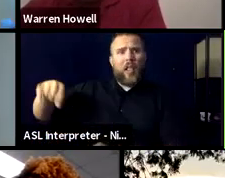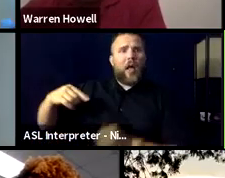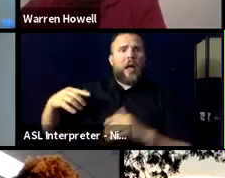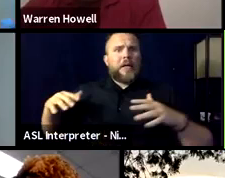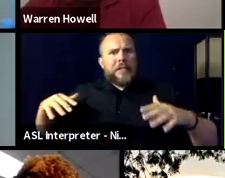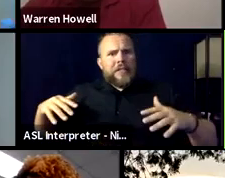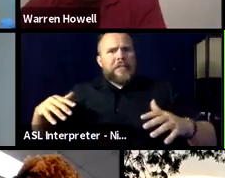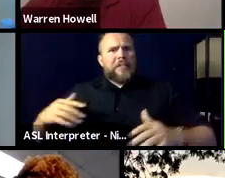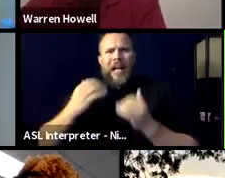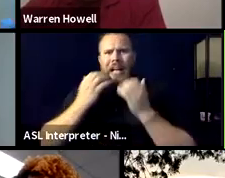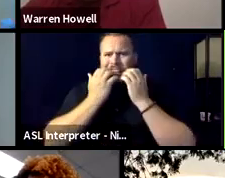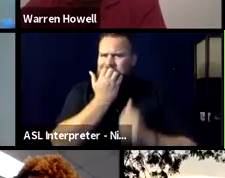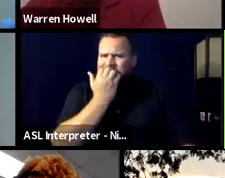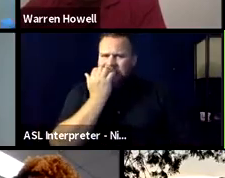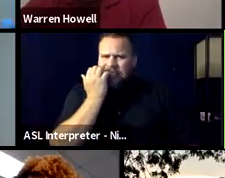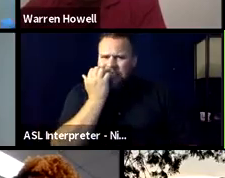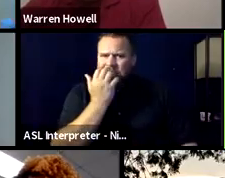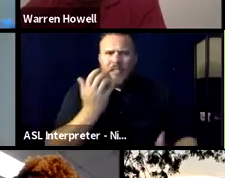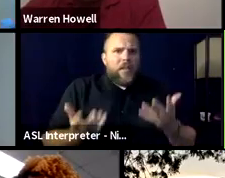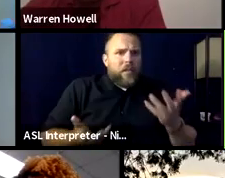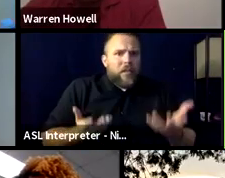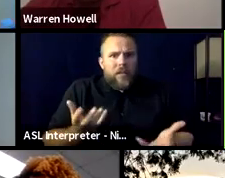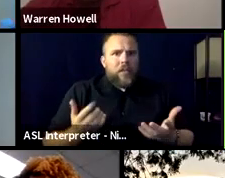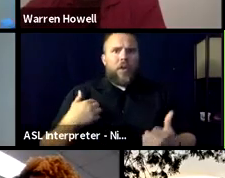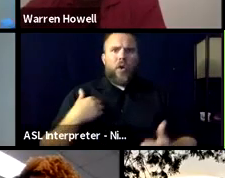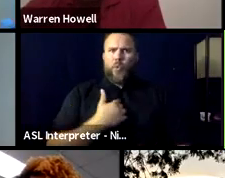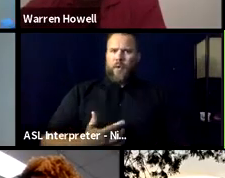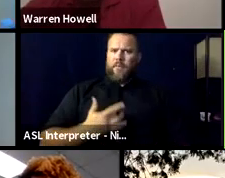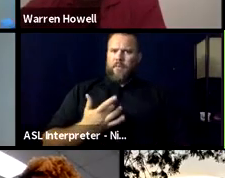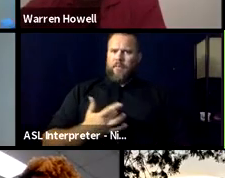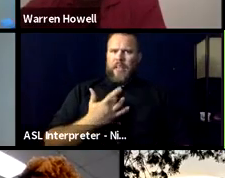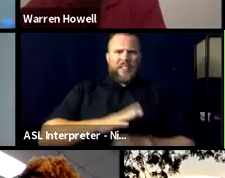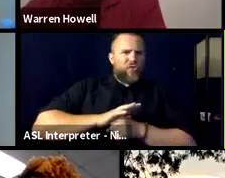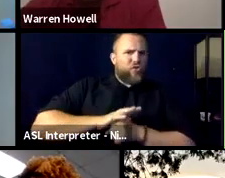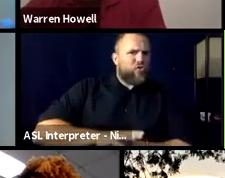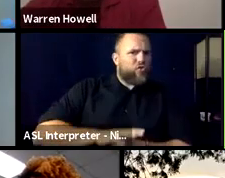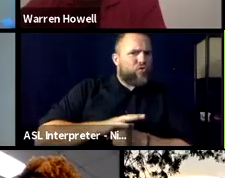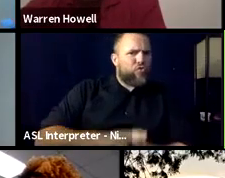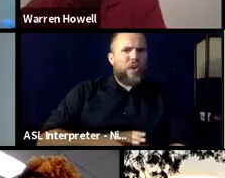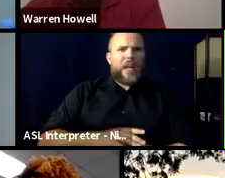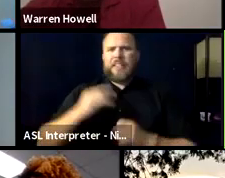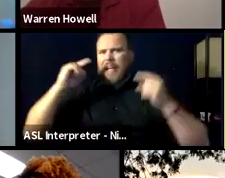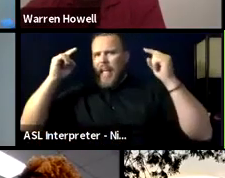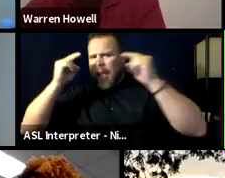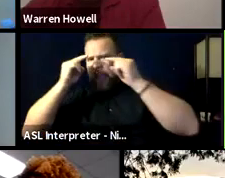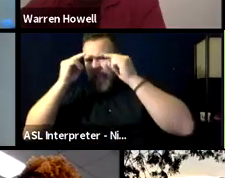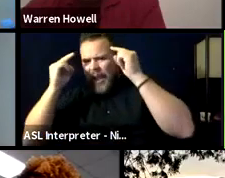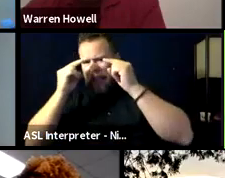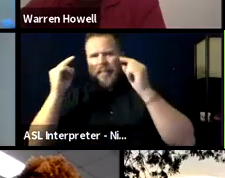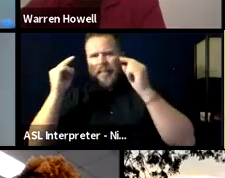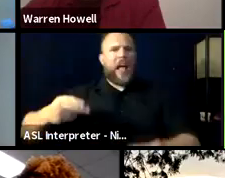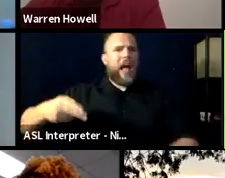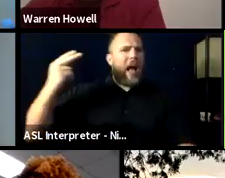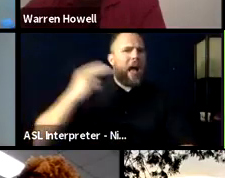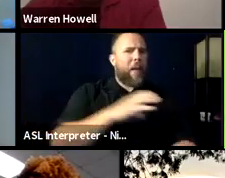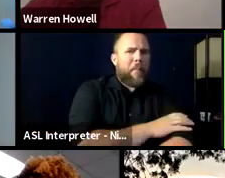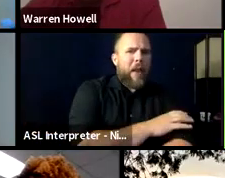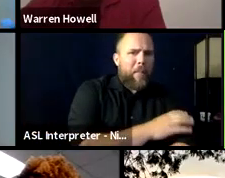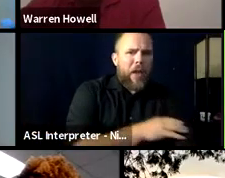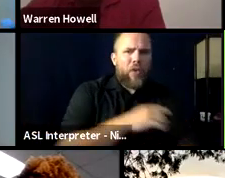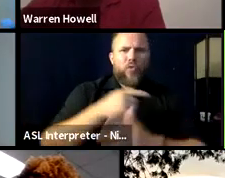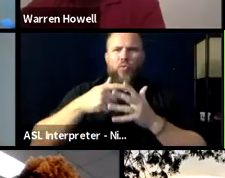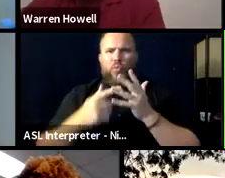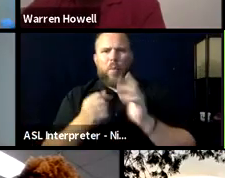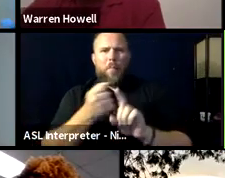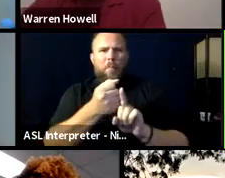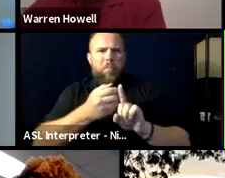We are struggling with physical symptoms such as irritability, stress dreams, headaches, high blood pressure, all stemming from